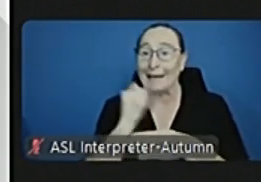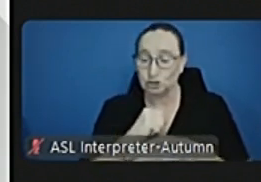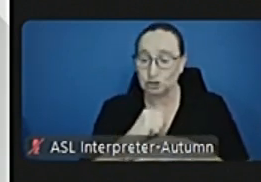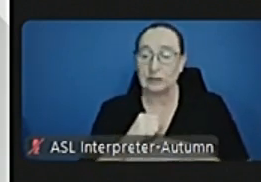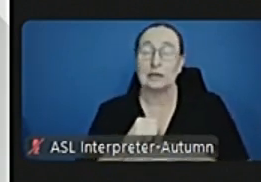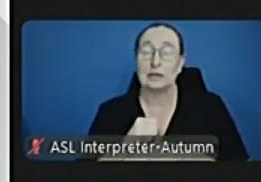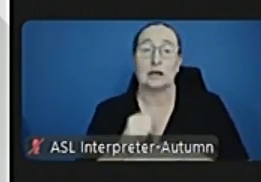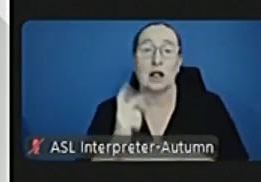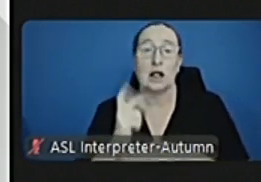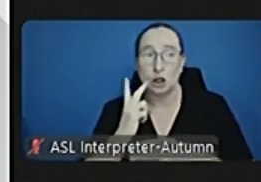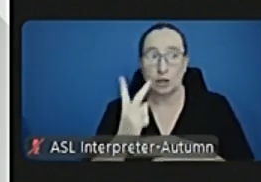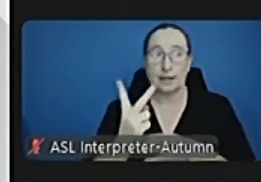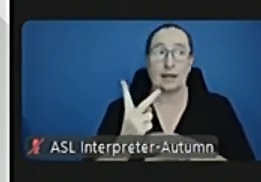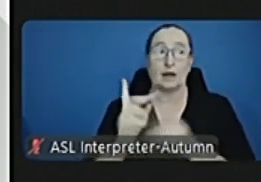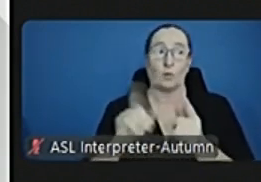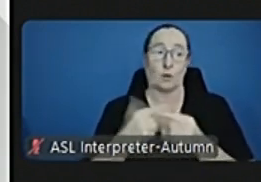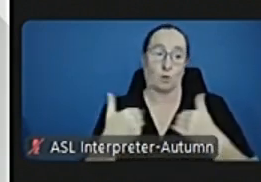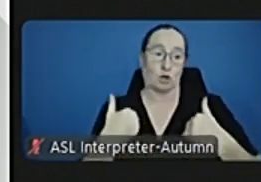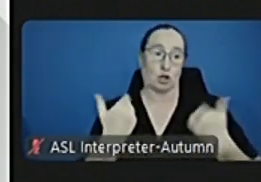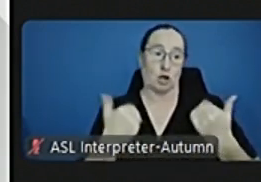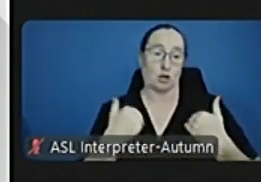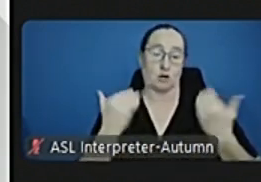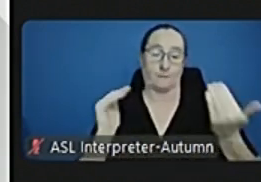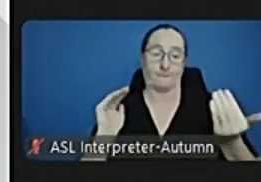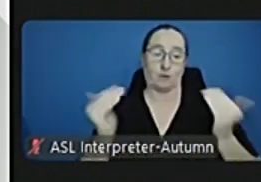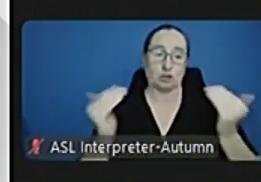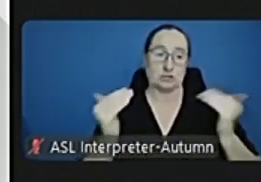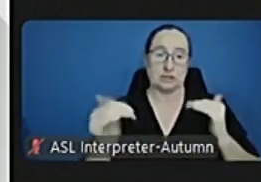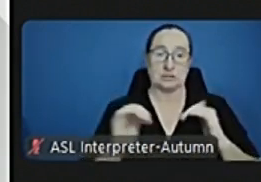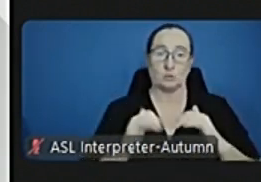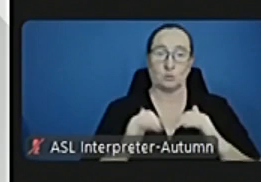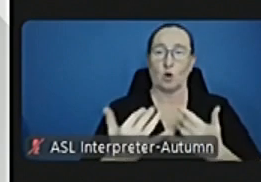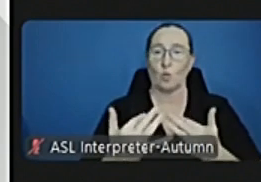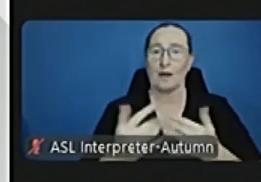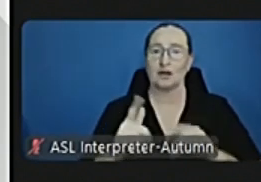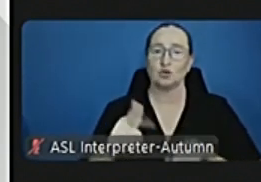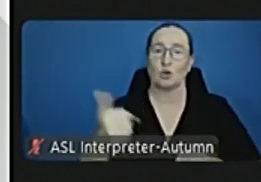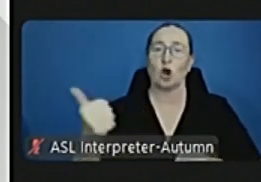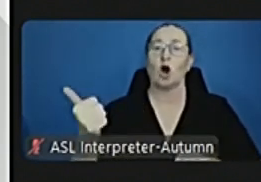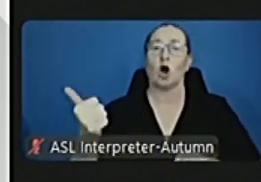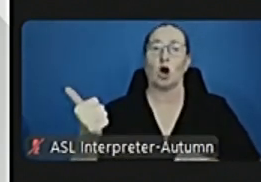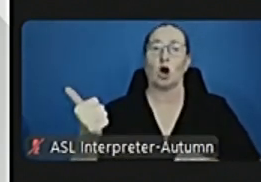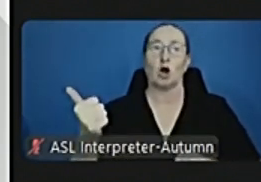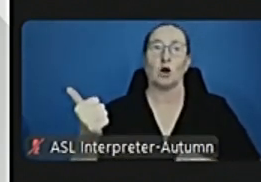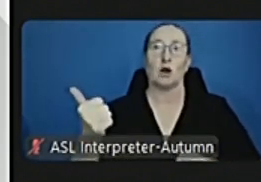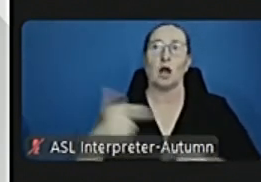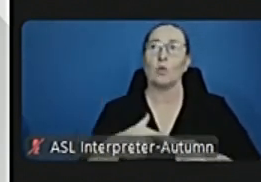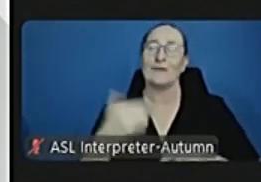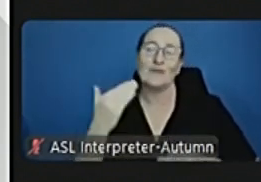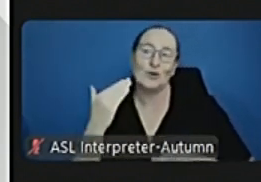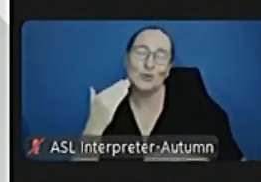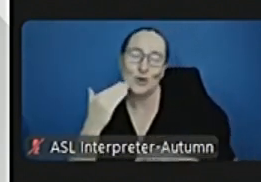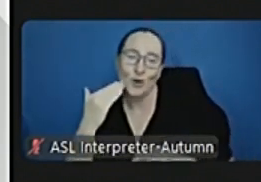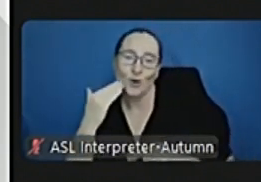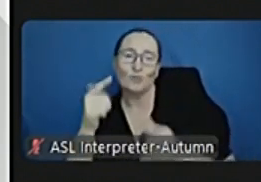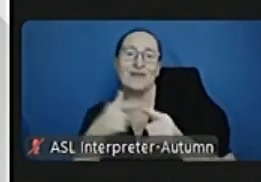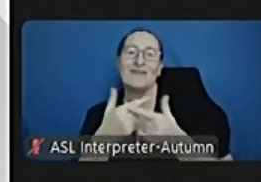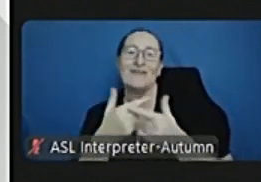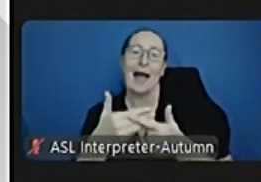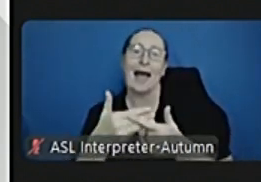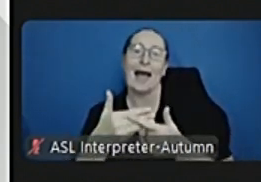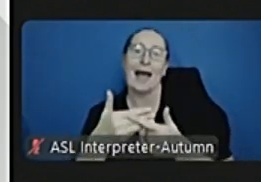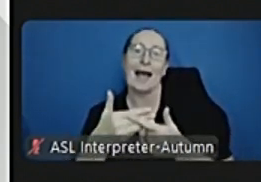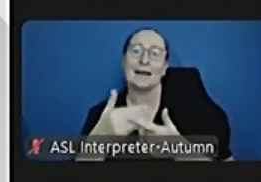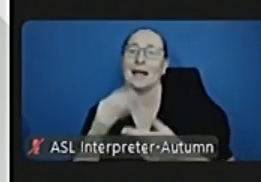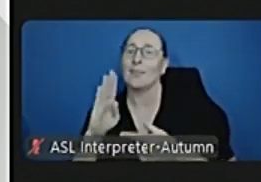look at it when we're younger versus when we were waiting too long. And now, again, we've known that we've had the baby boomers coming. They're